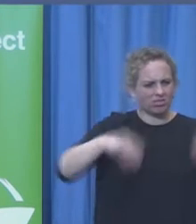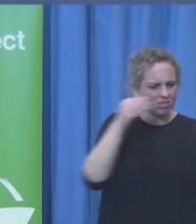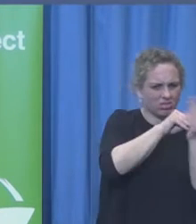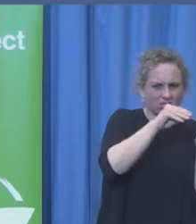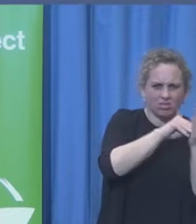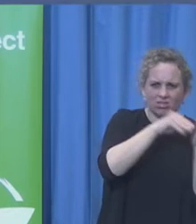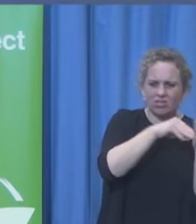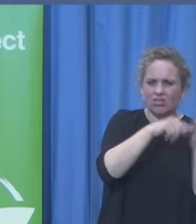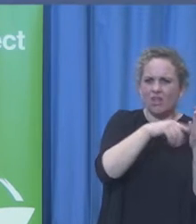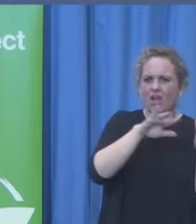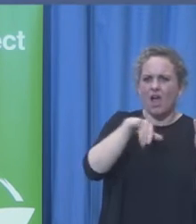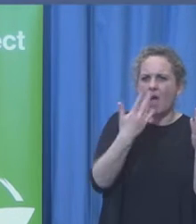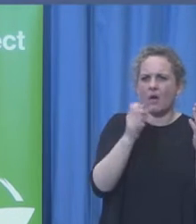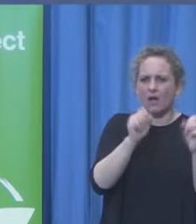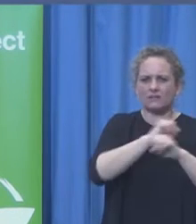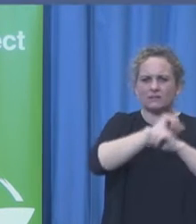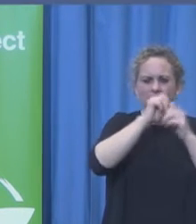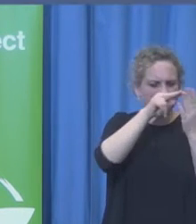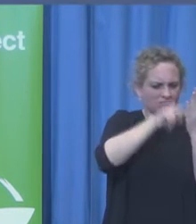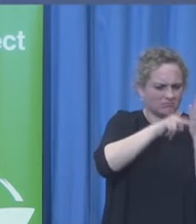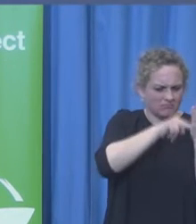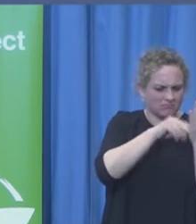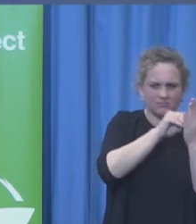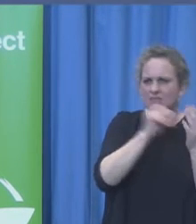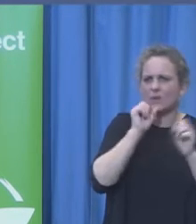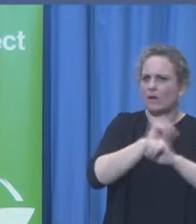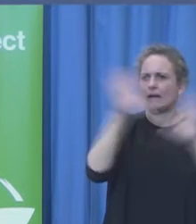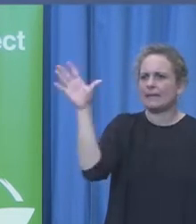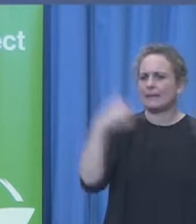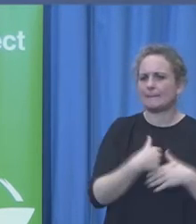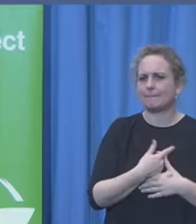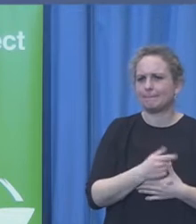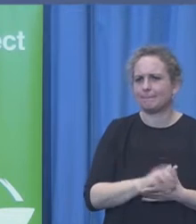So I understand how you control how long the job is